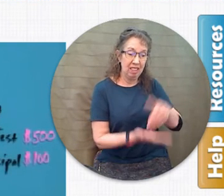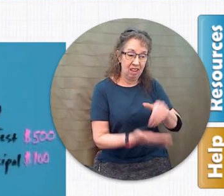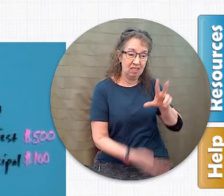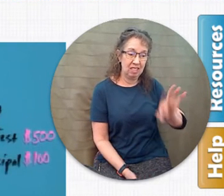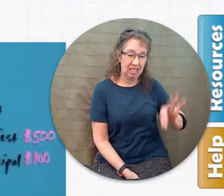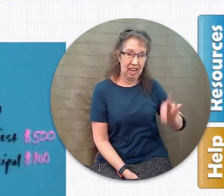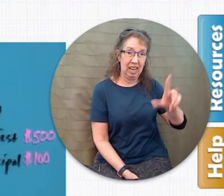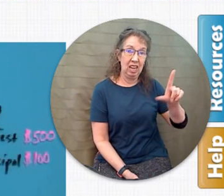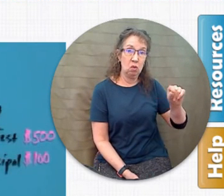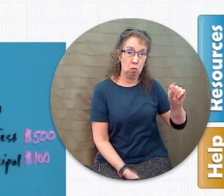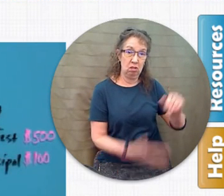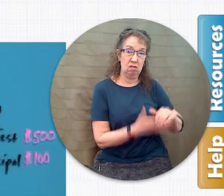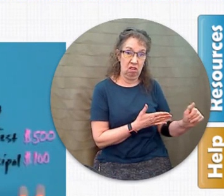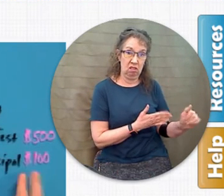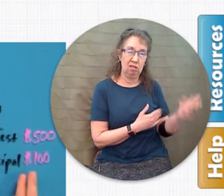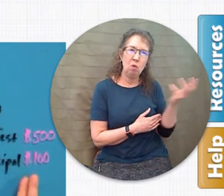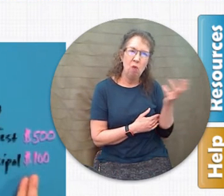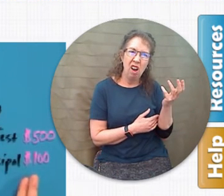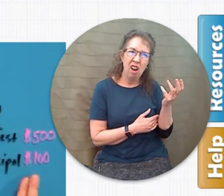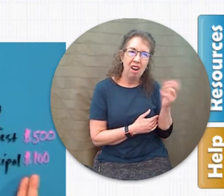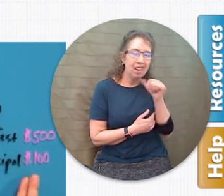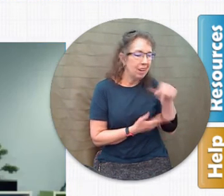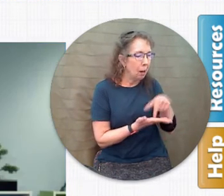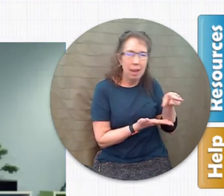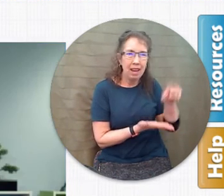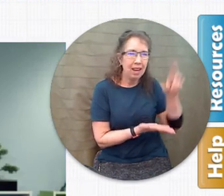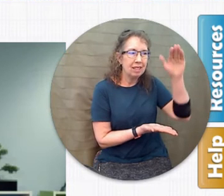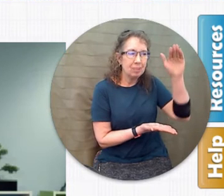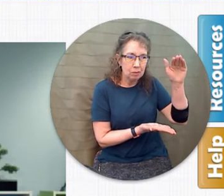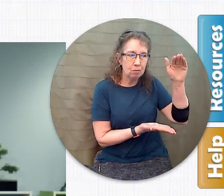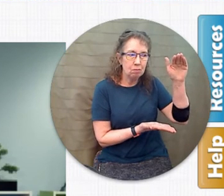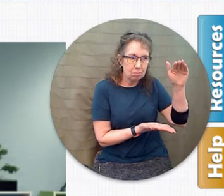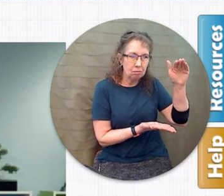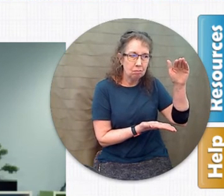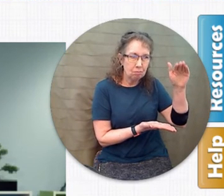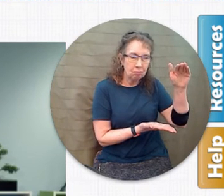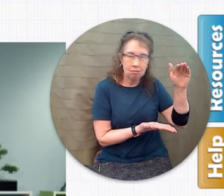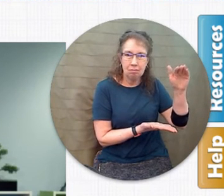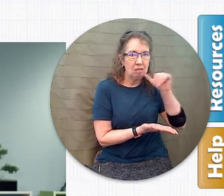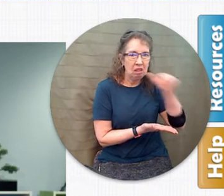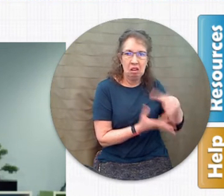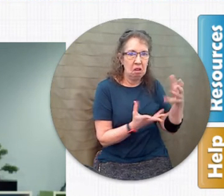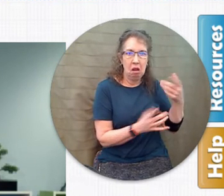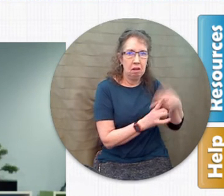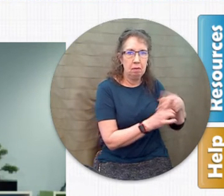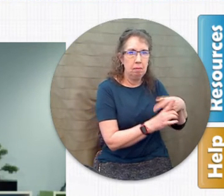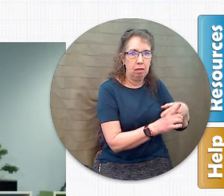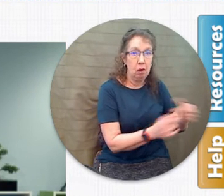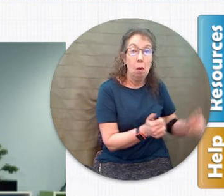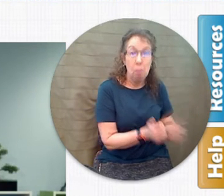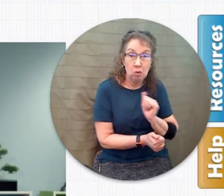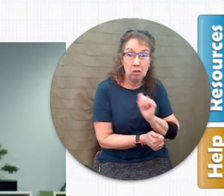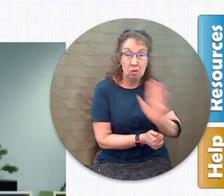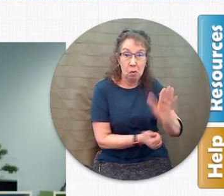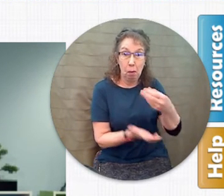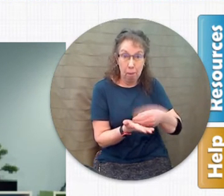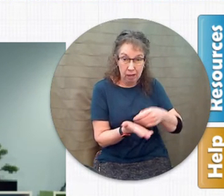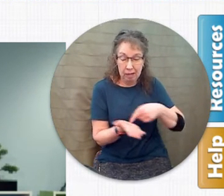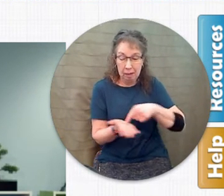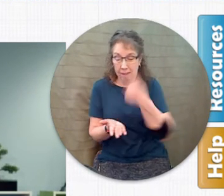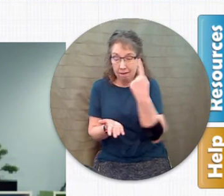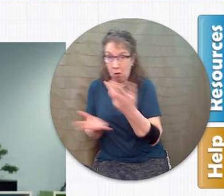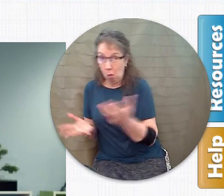$92,920. You're like, ugh, because you just aren't paying down that much principal every month. Like most of your initial payments for the first few